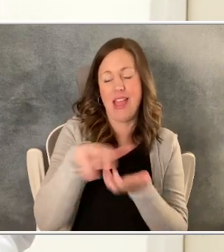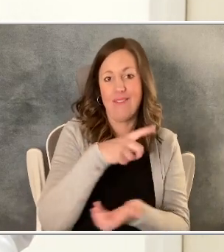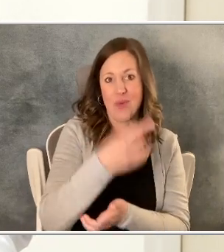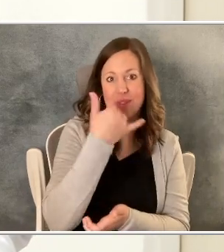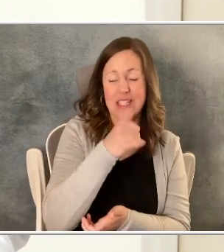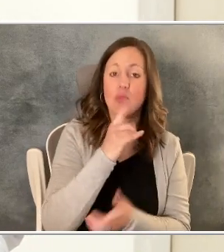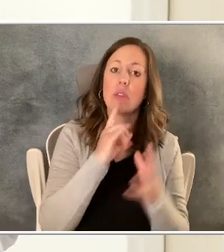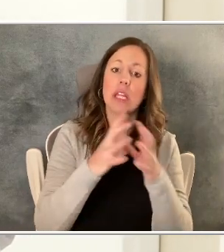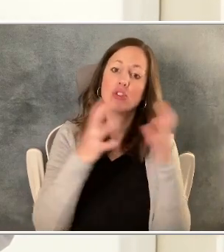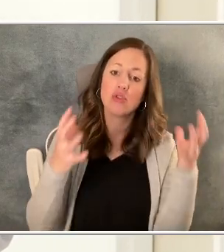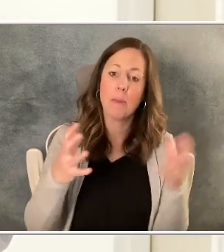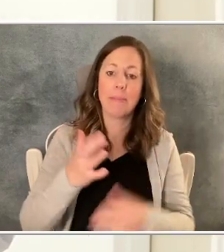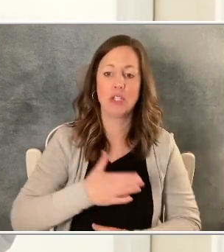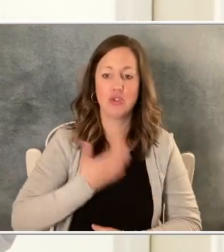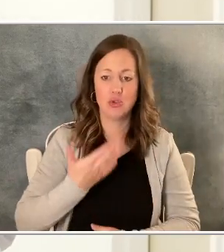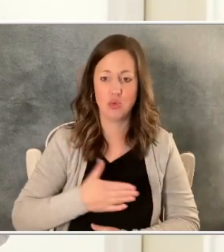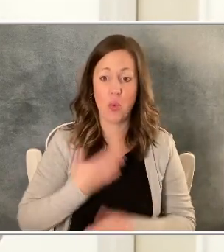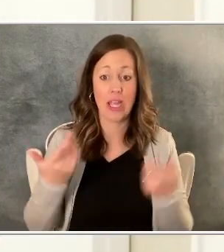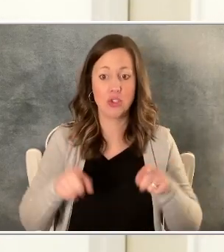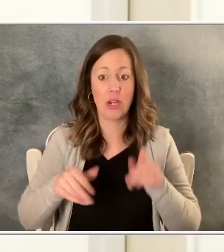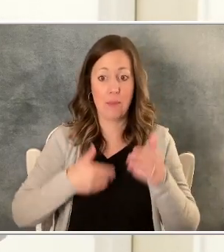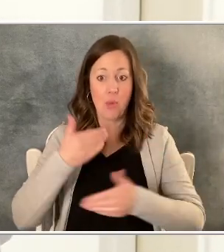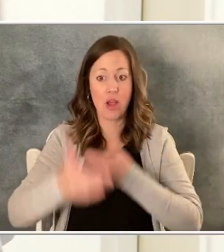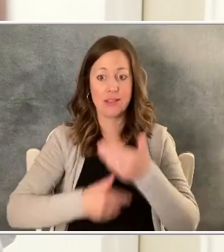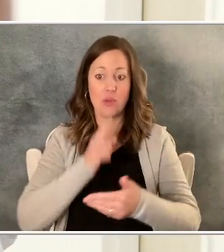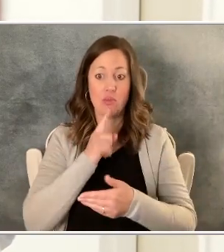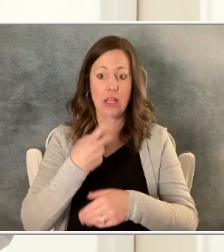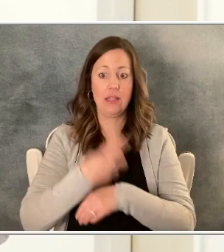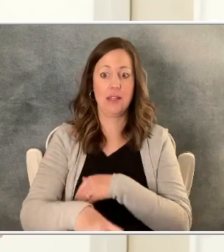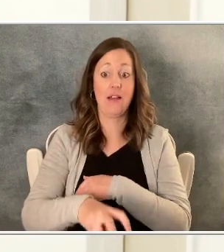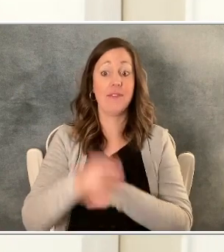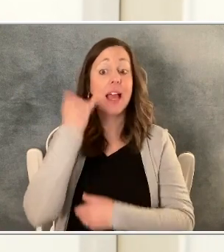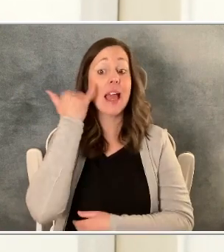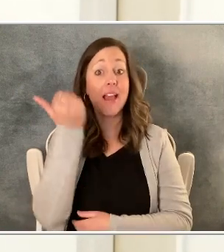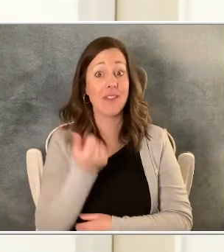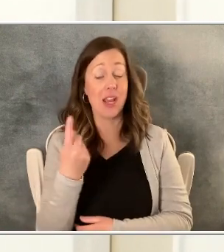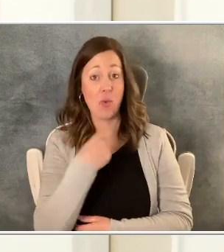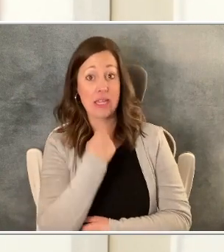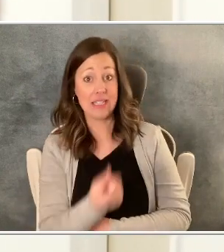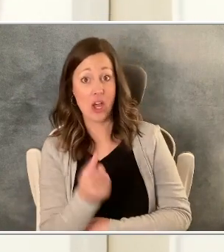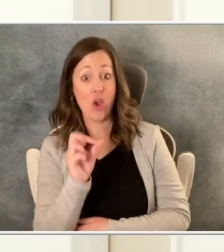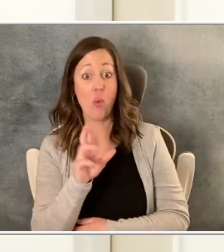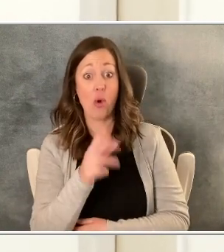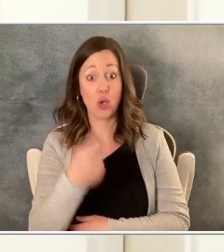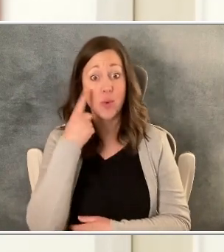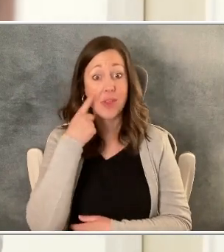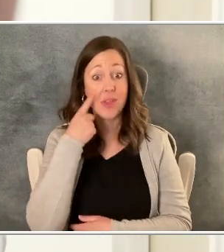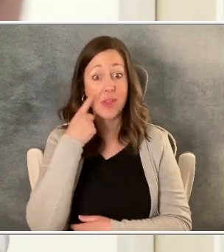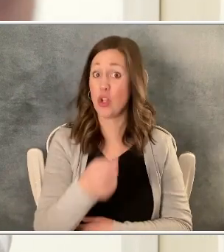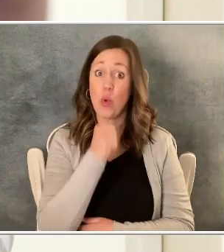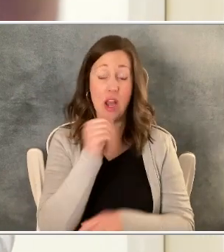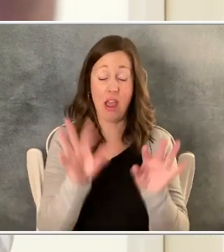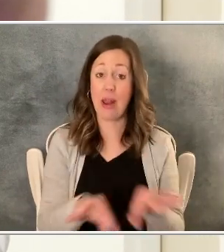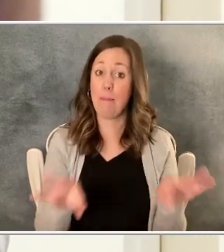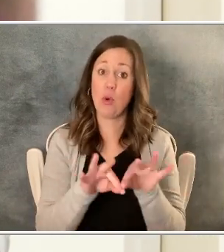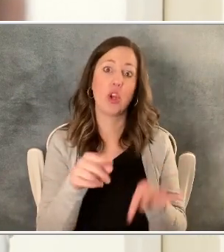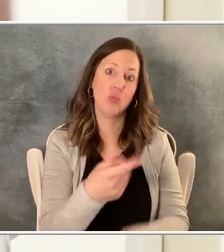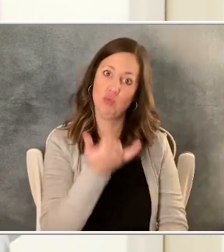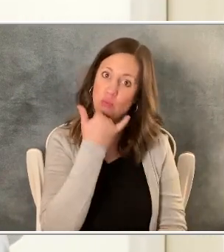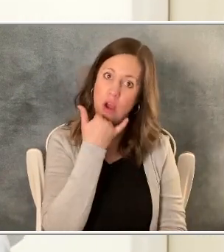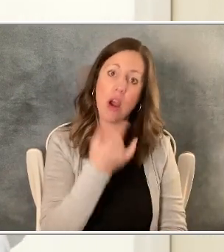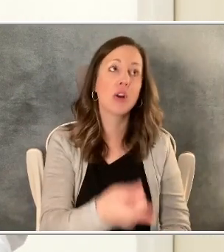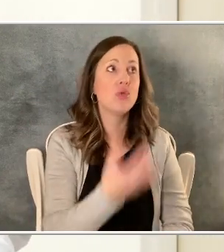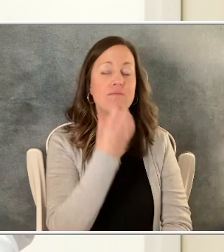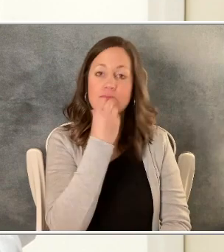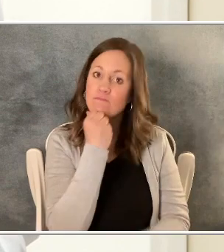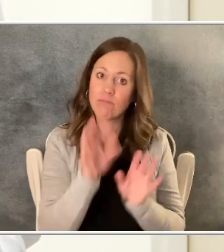joy on a process that's been so hard that if anyone ever tells you or you think these don't matter, you're absolutely wrong. And everything you guys have done day in